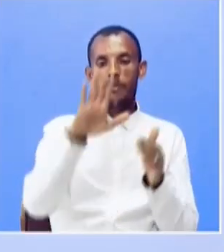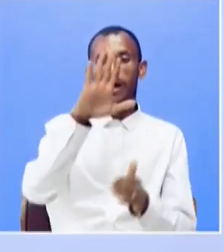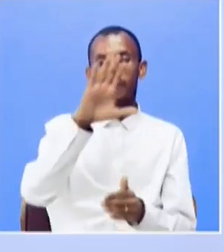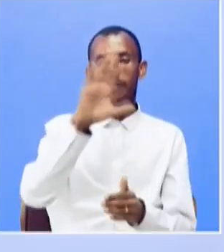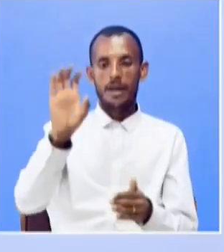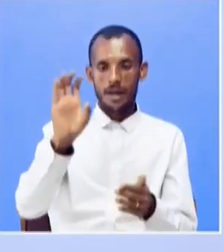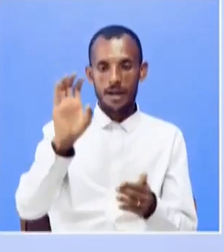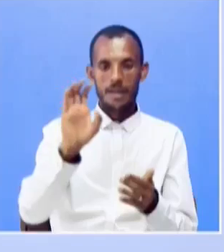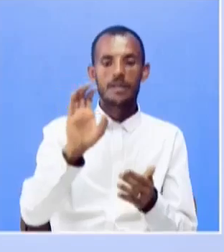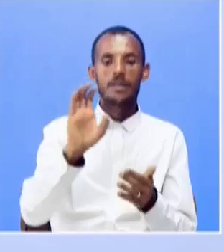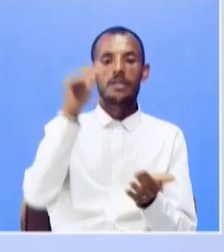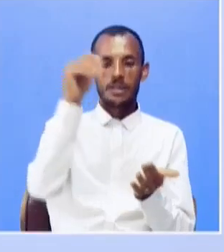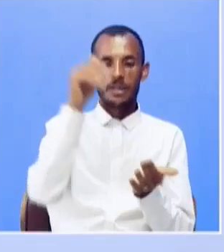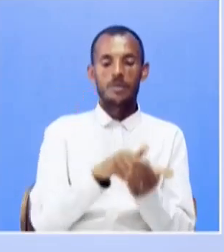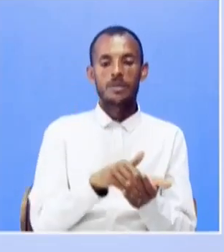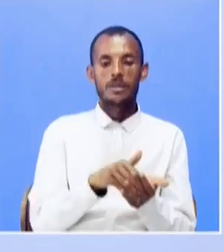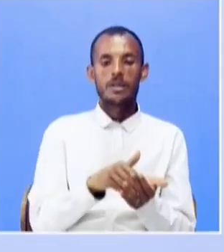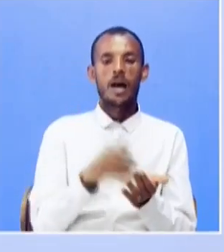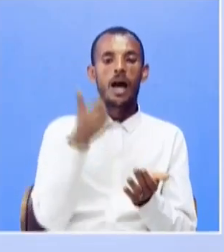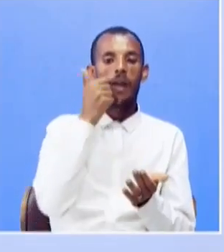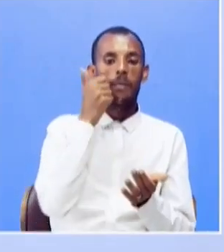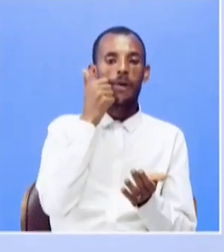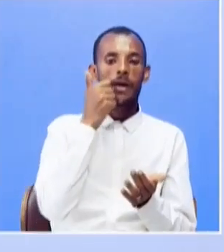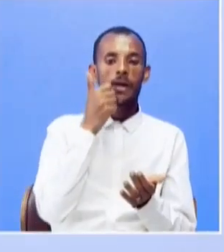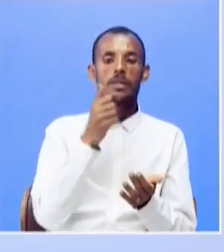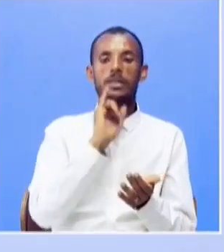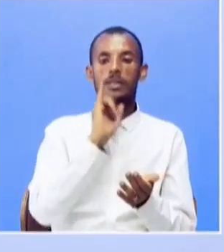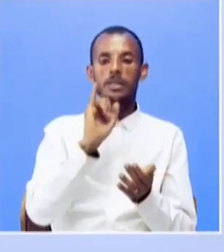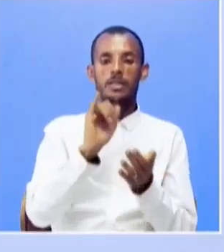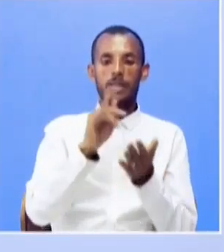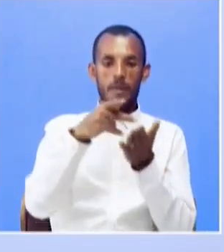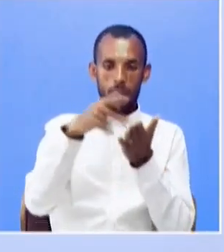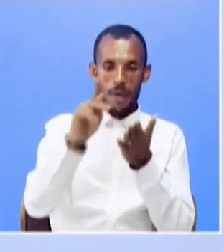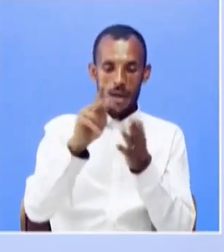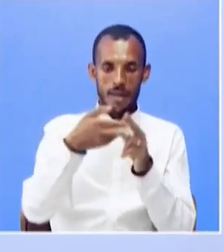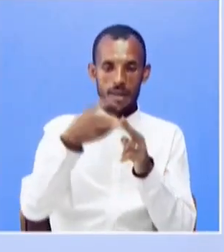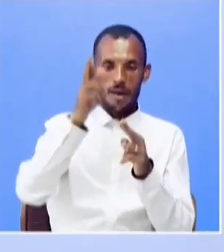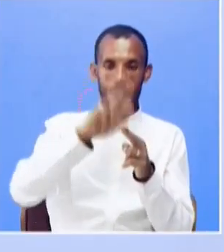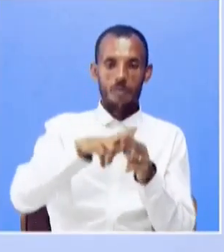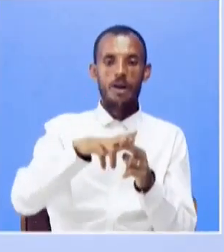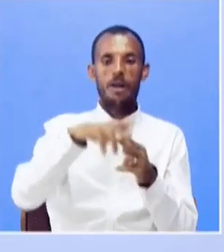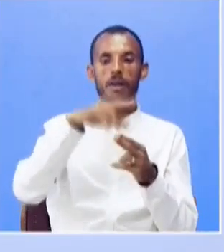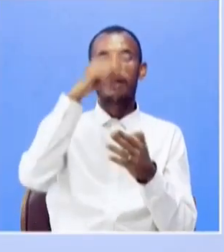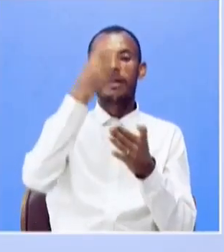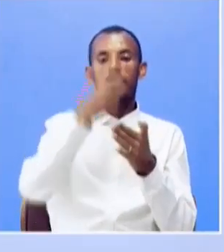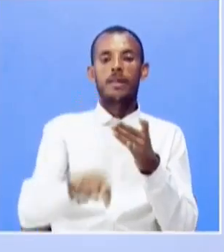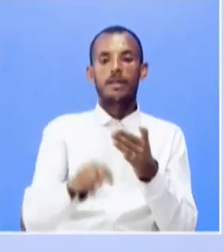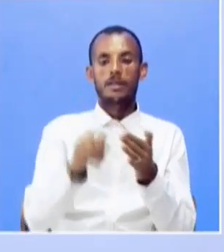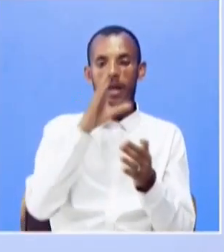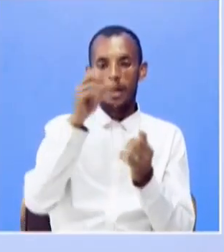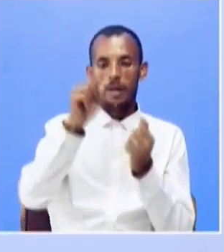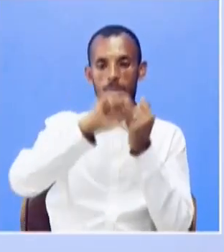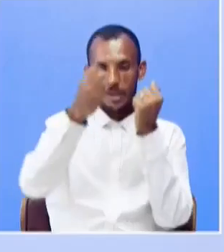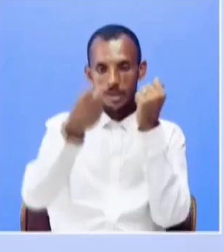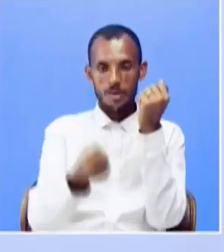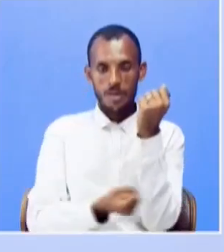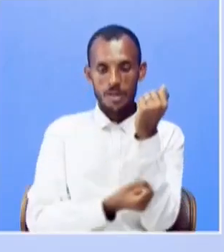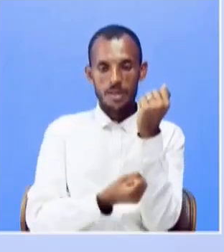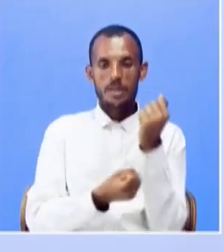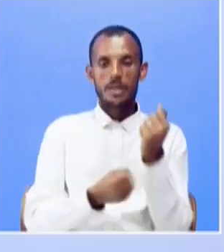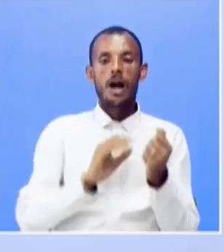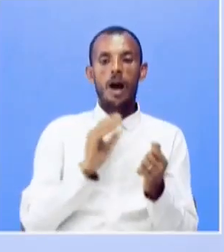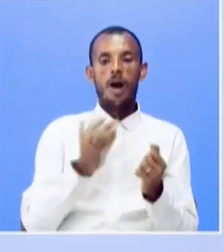500,000. So Almas is able to pay turnover tax. And according to